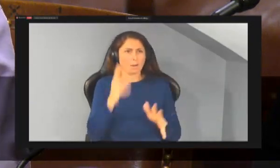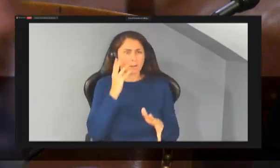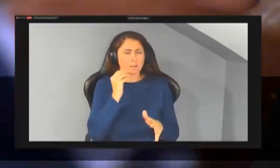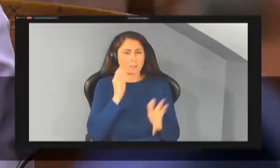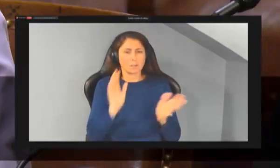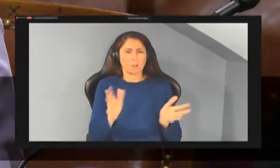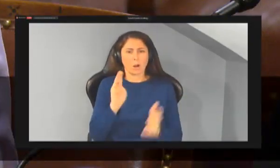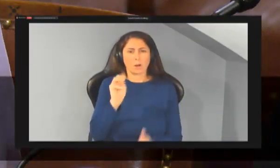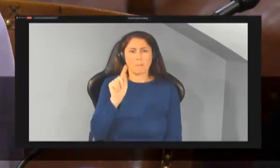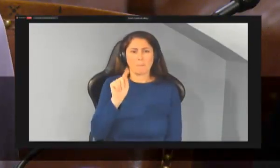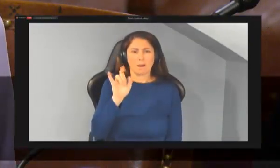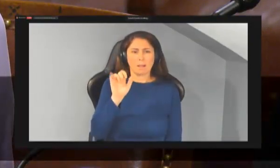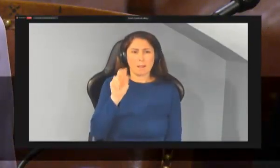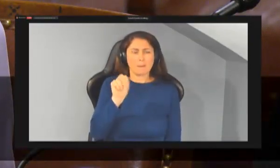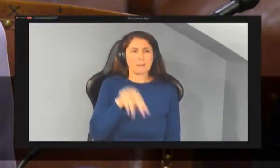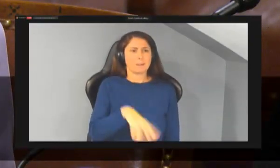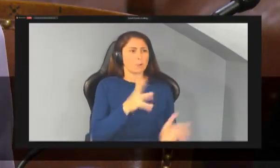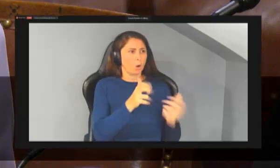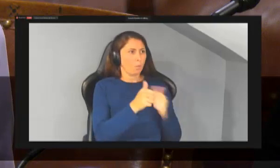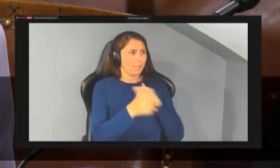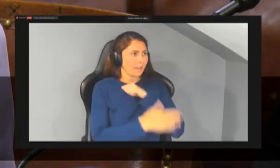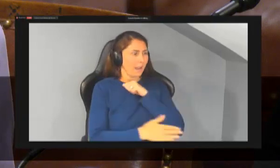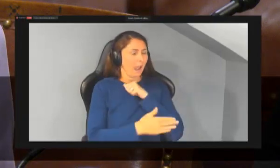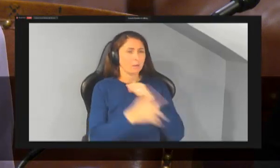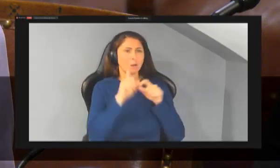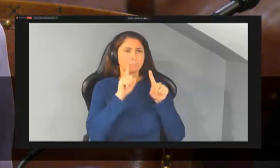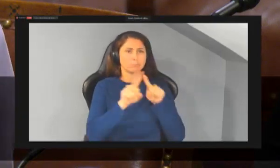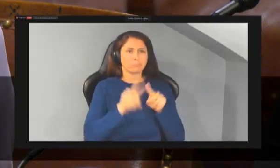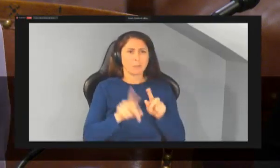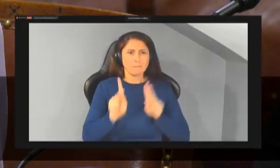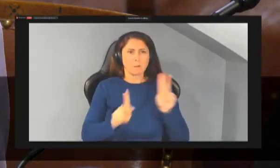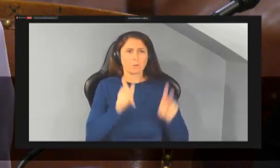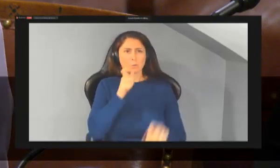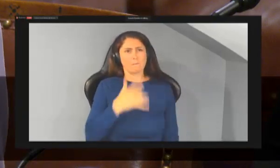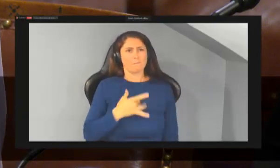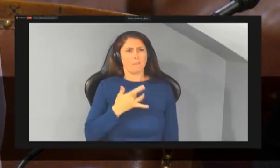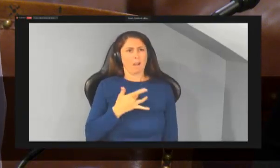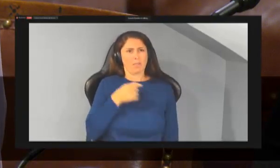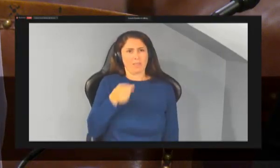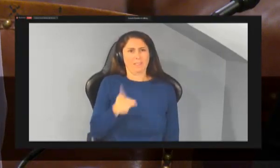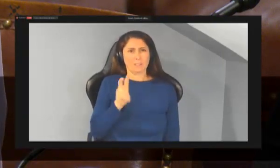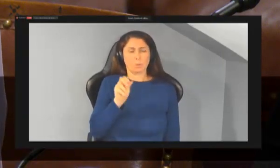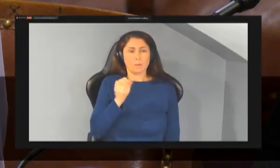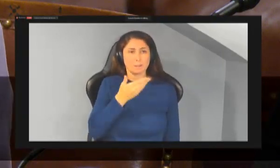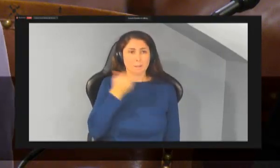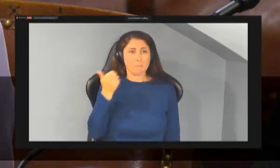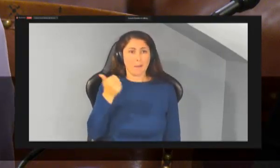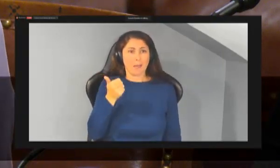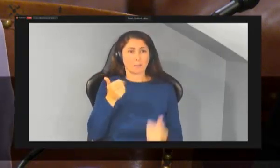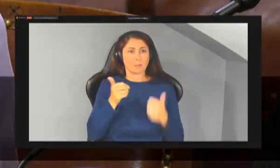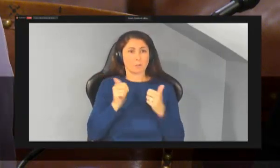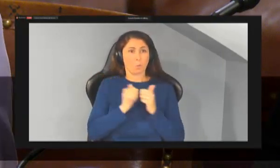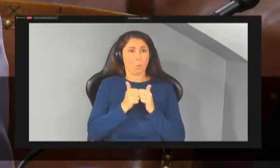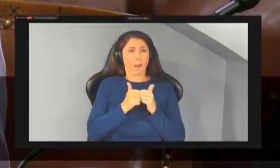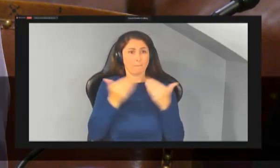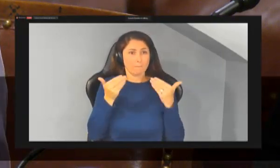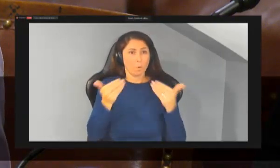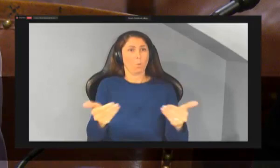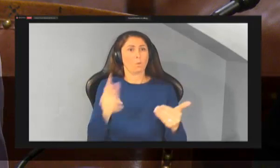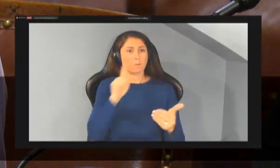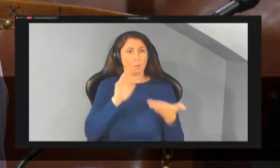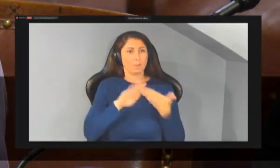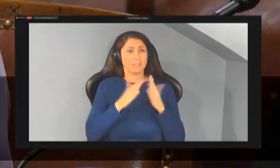to the county, talked to, you know, a bunch of folks, and really felt that this was the best way forward for a city that's just